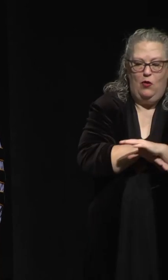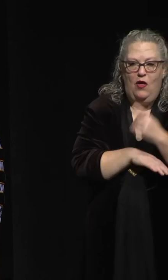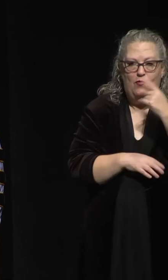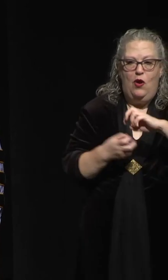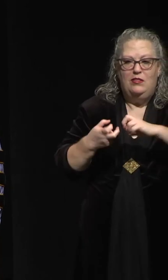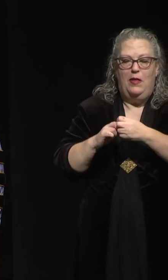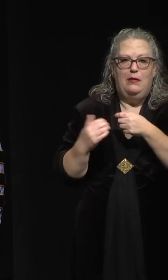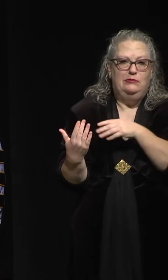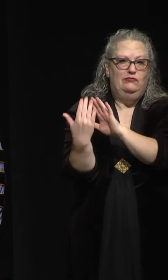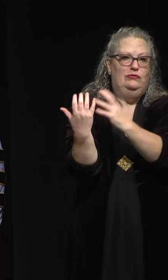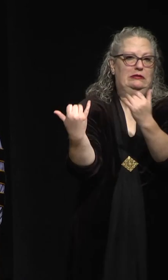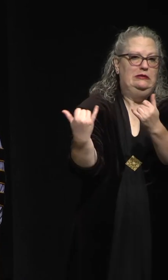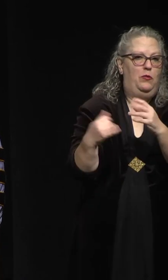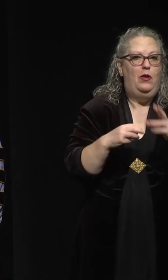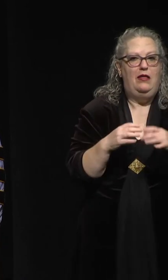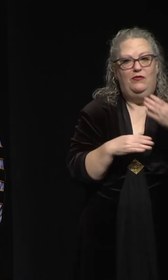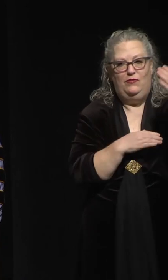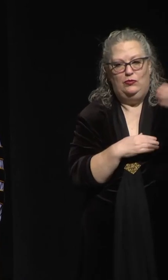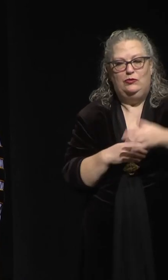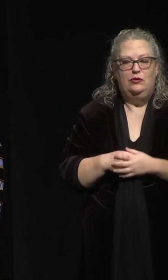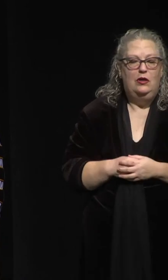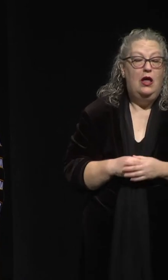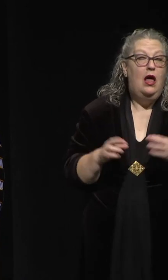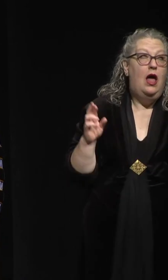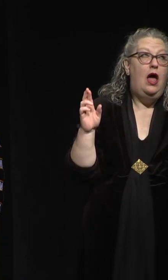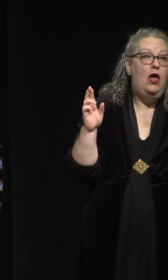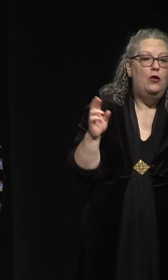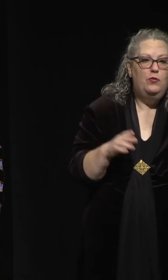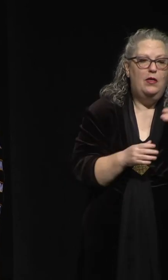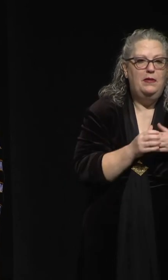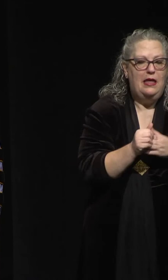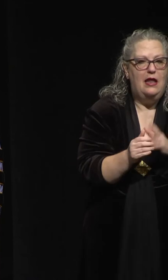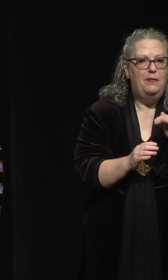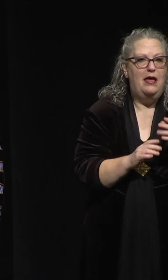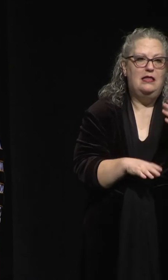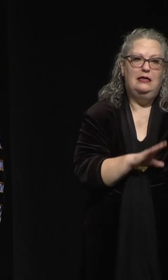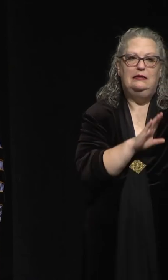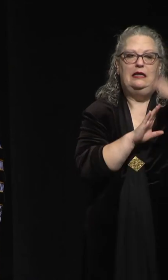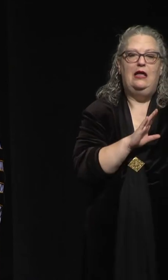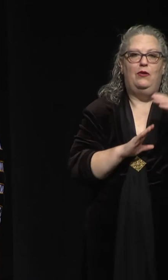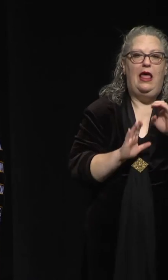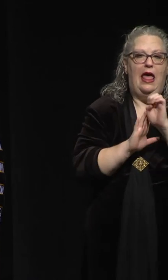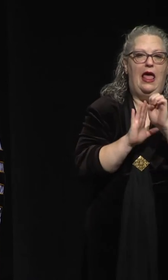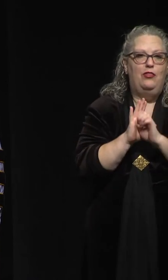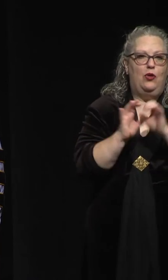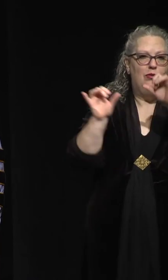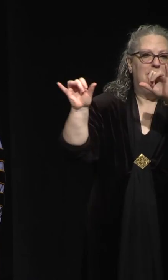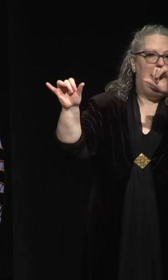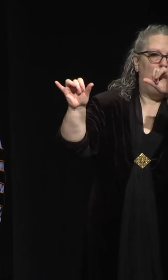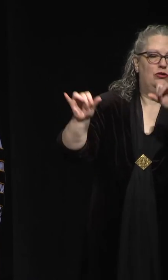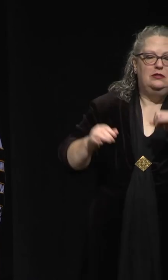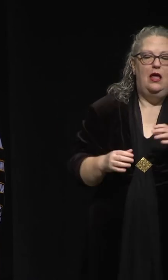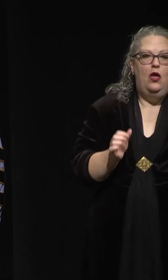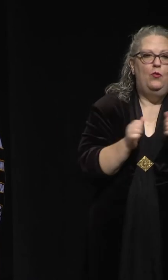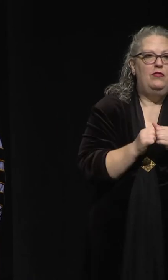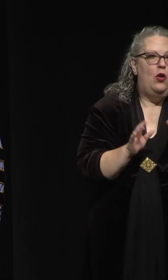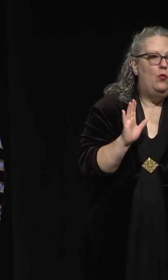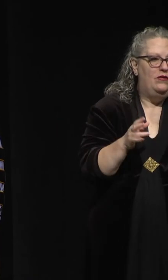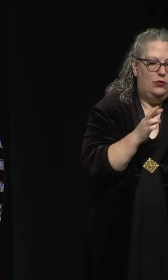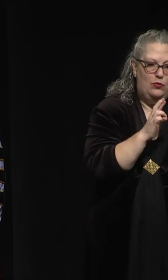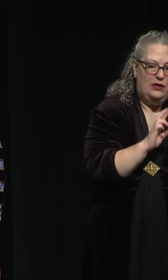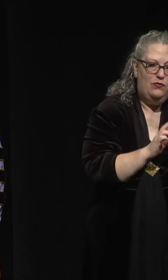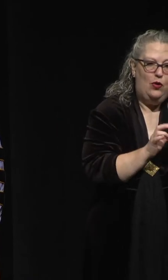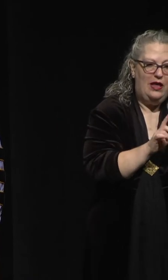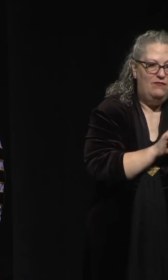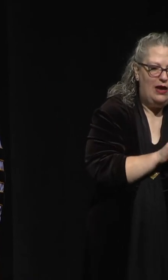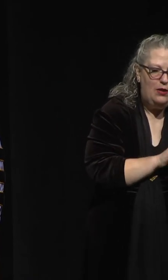problems facing the world. I hope you'll be guided by the highest of ethical standards, with great respect